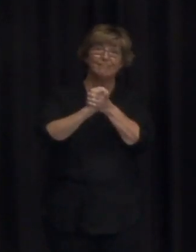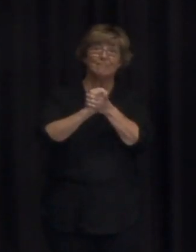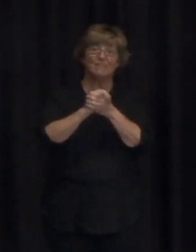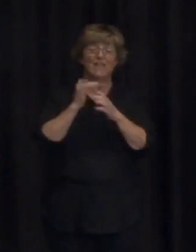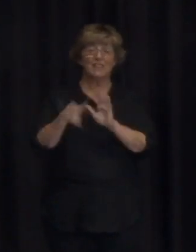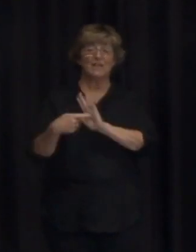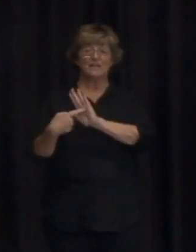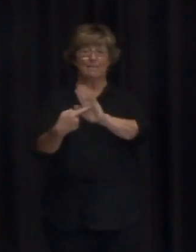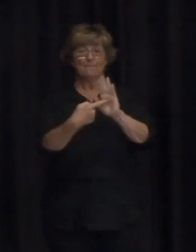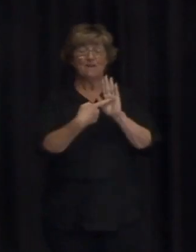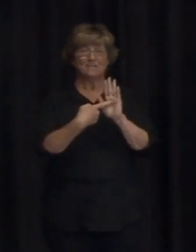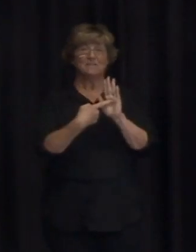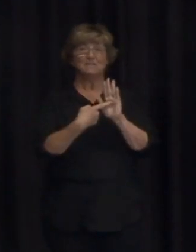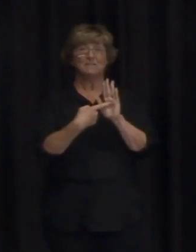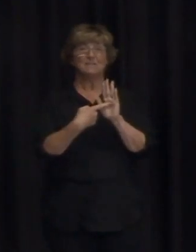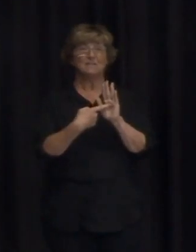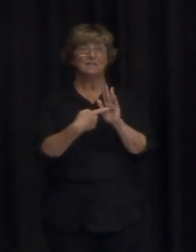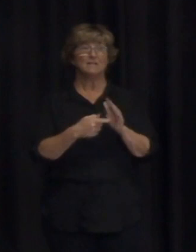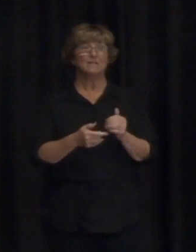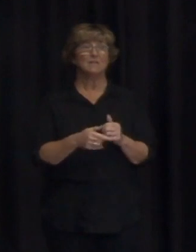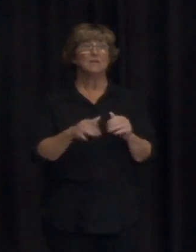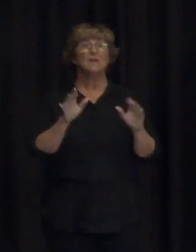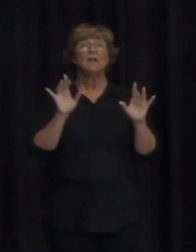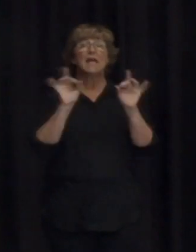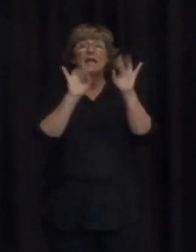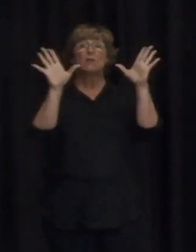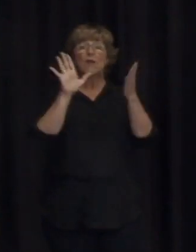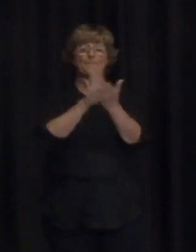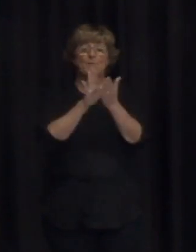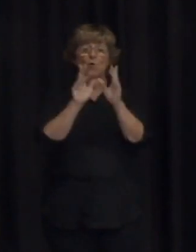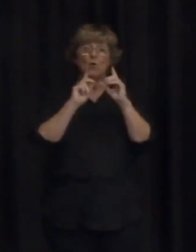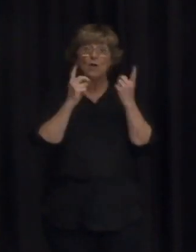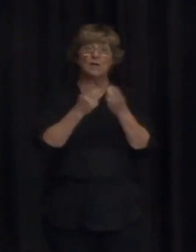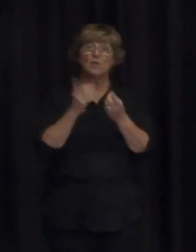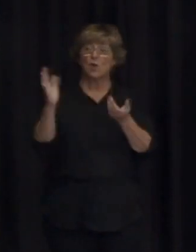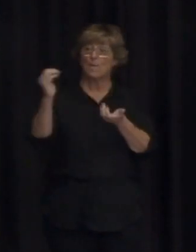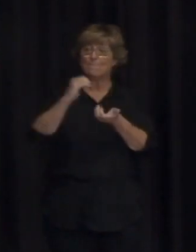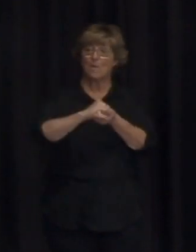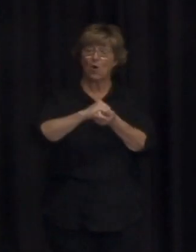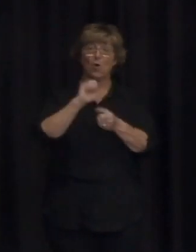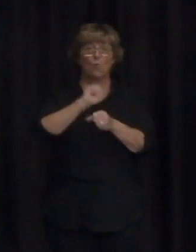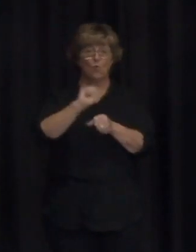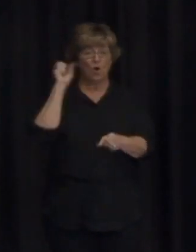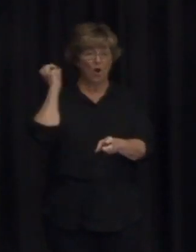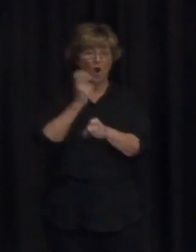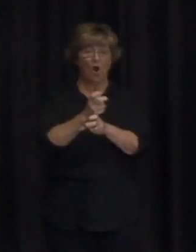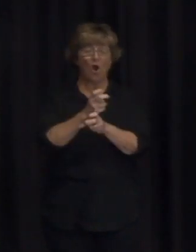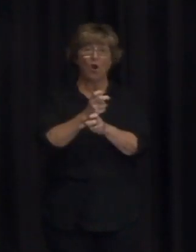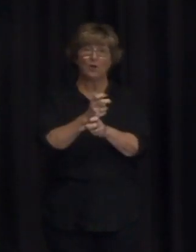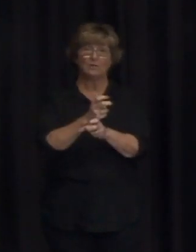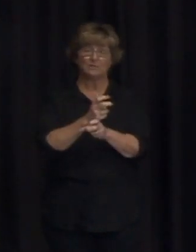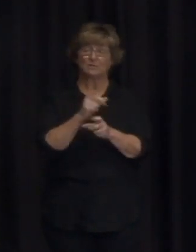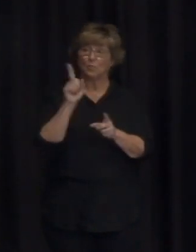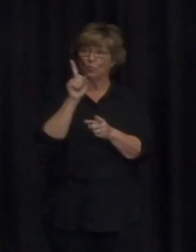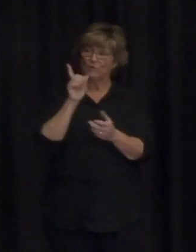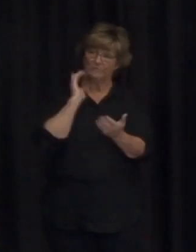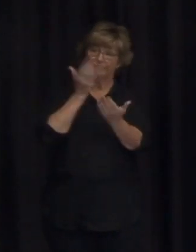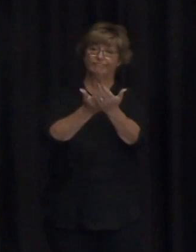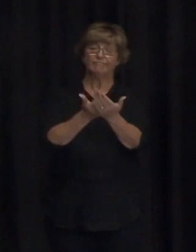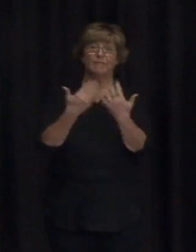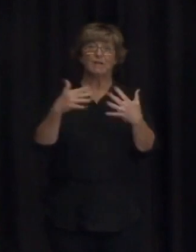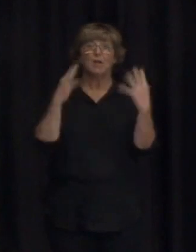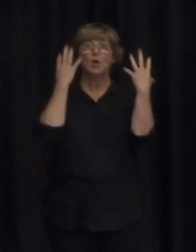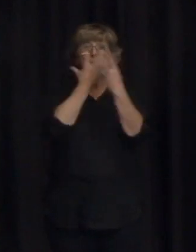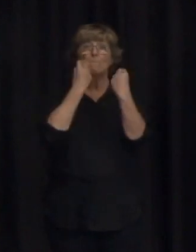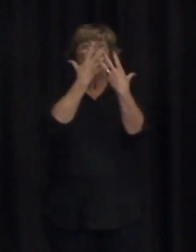model, absolutely. An incredible school district. Your partners obviously worked very hard to be where you are today, and this is a